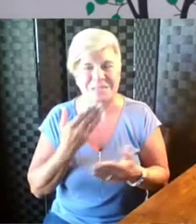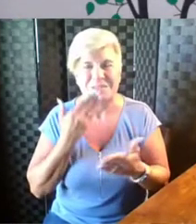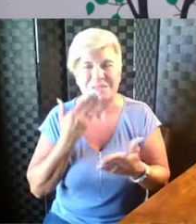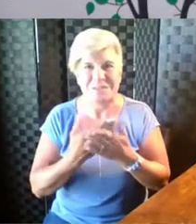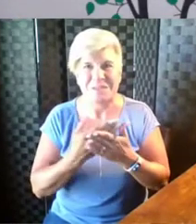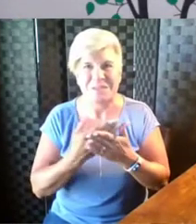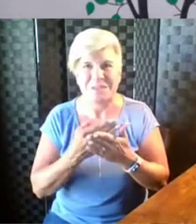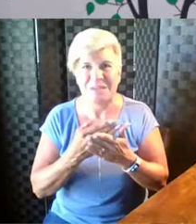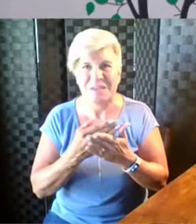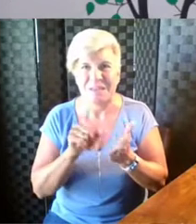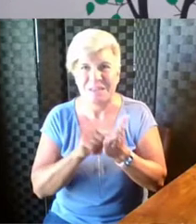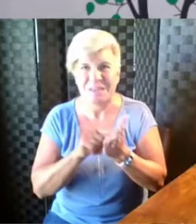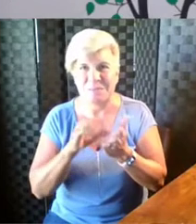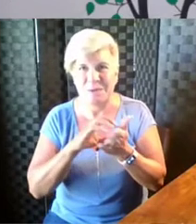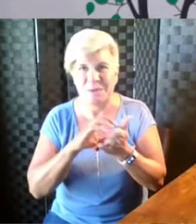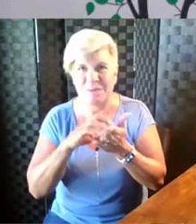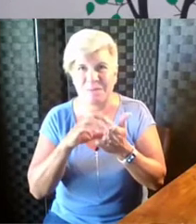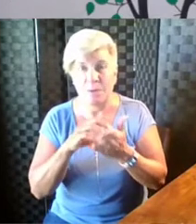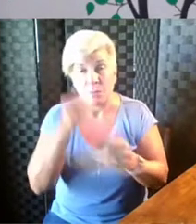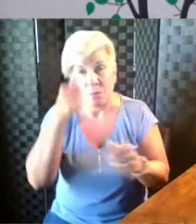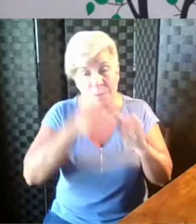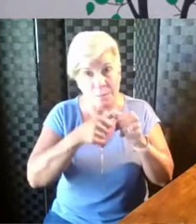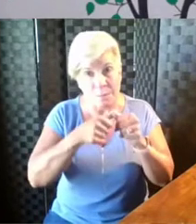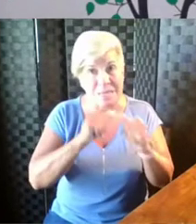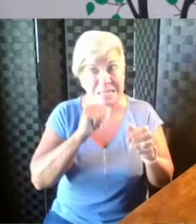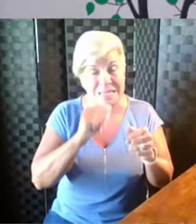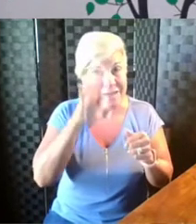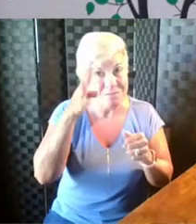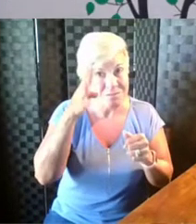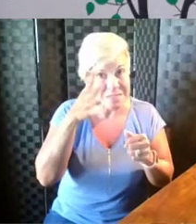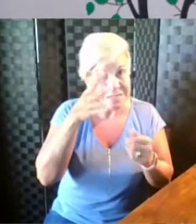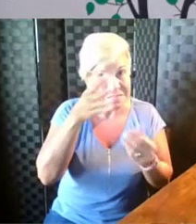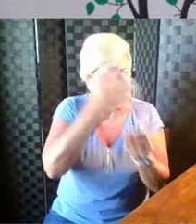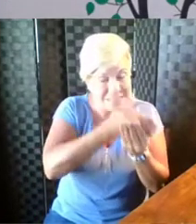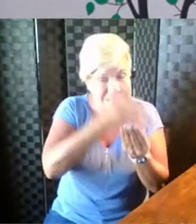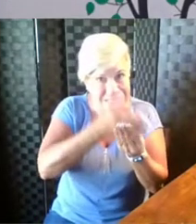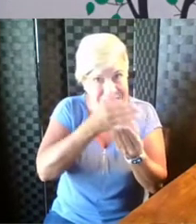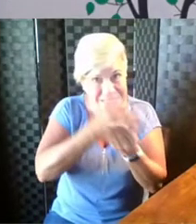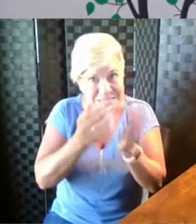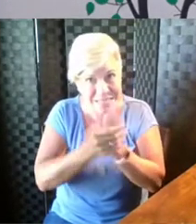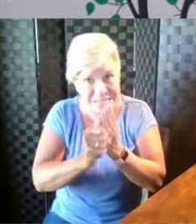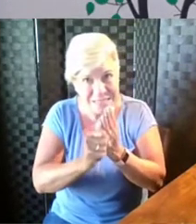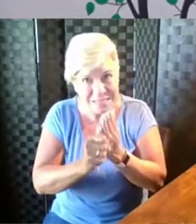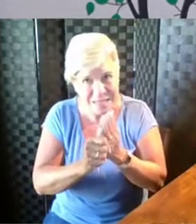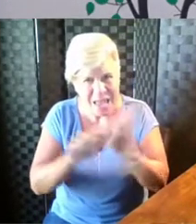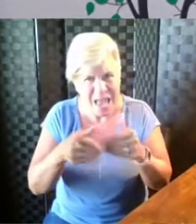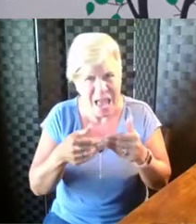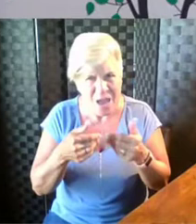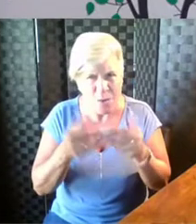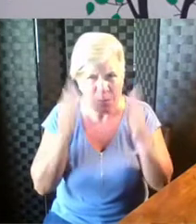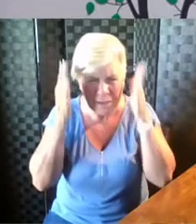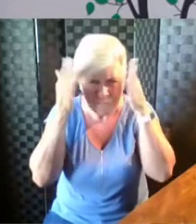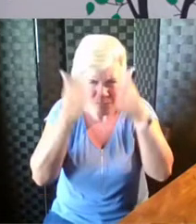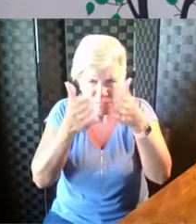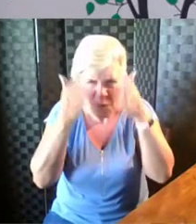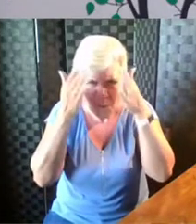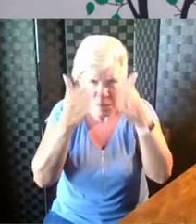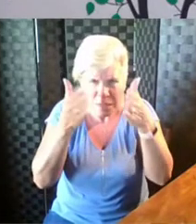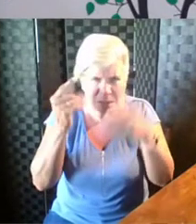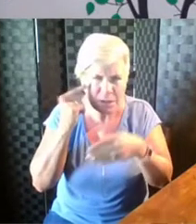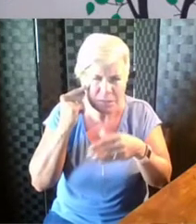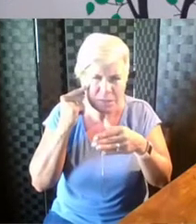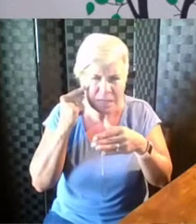Remember, we talked about those nonfiction text comprehension skills. How are we going to direct that thinking